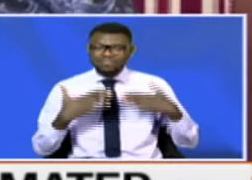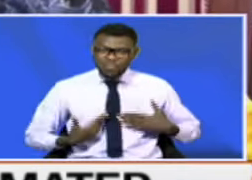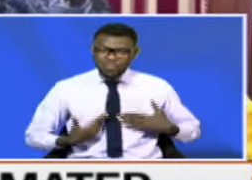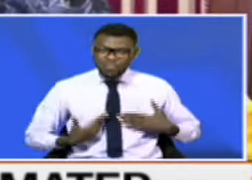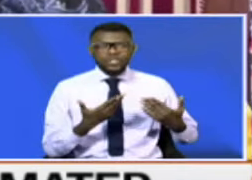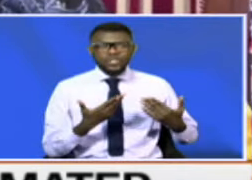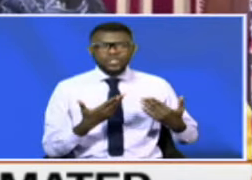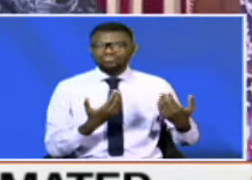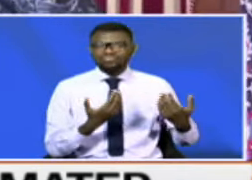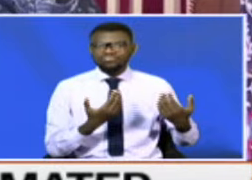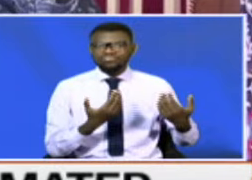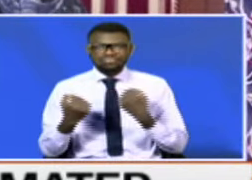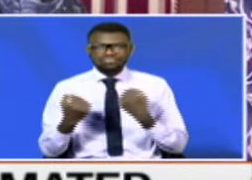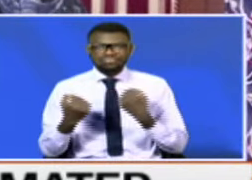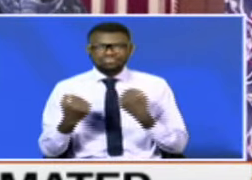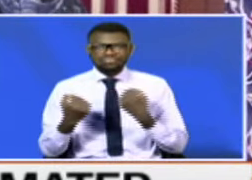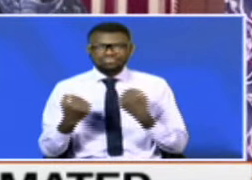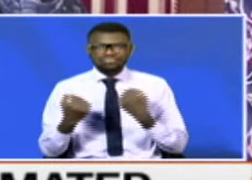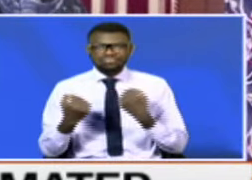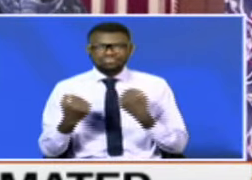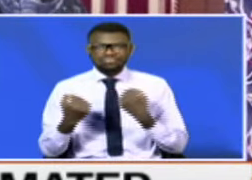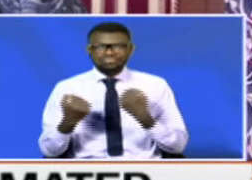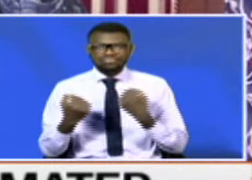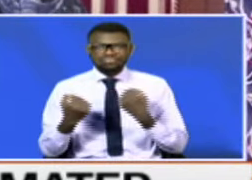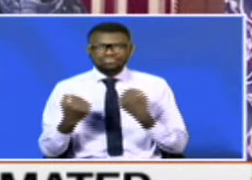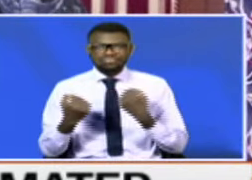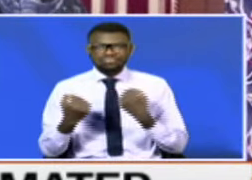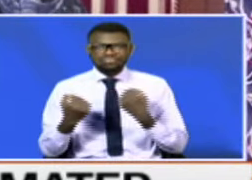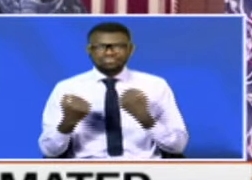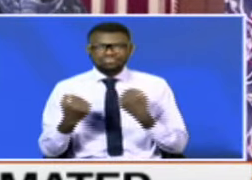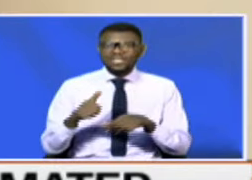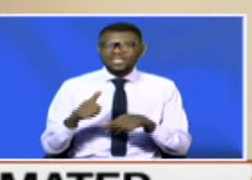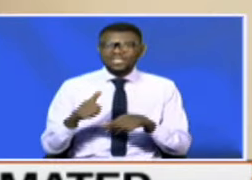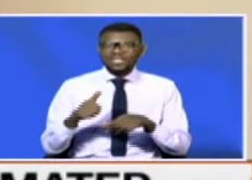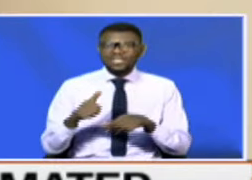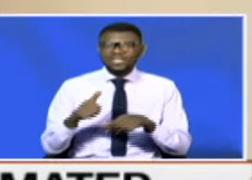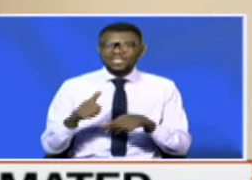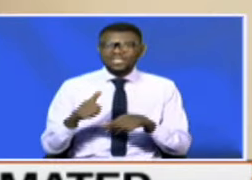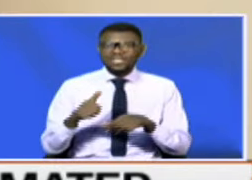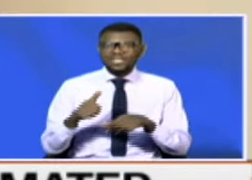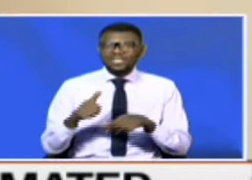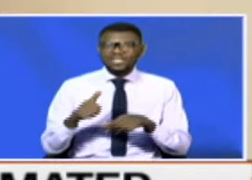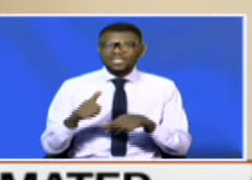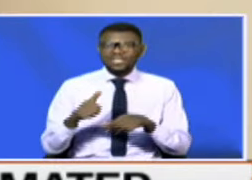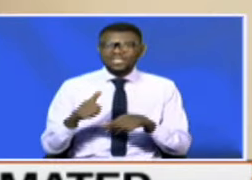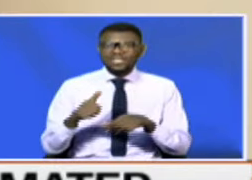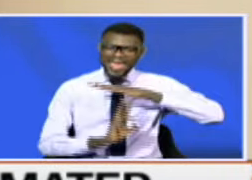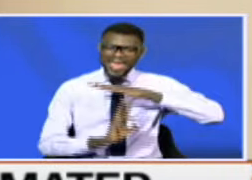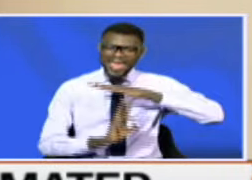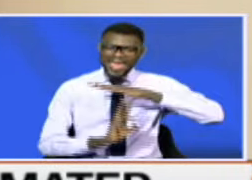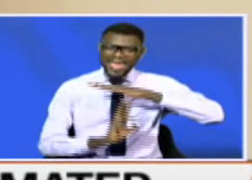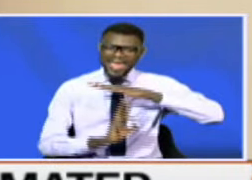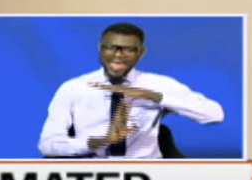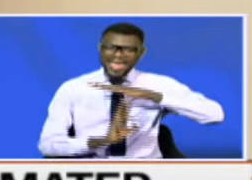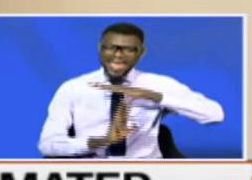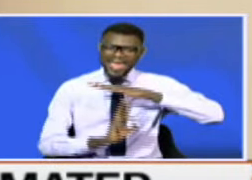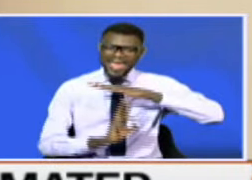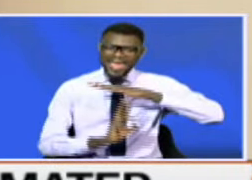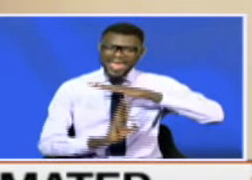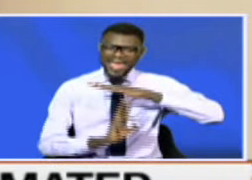Hindu temples within Mombasa and to his home in Nyali, where family members and relatives paid their last